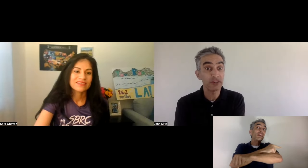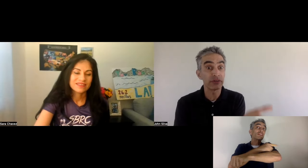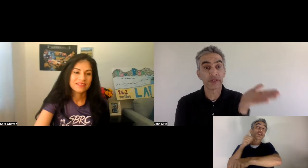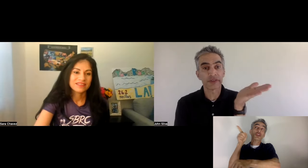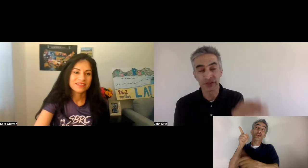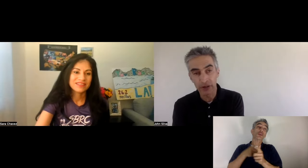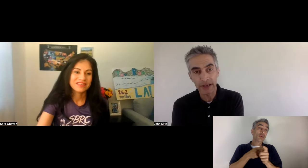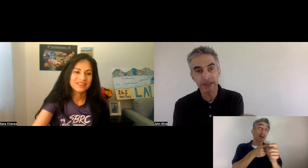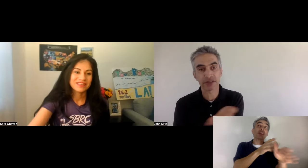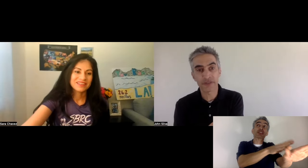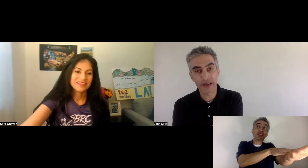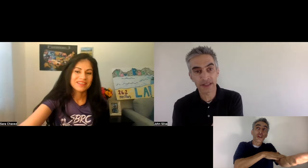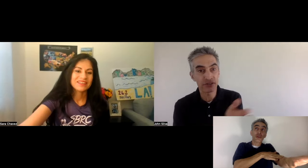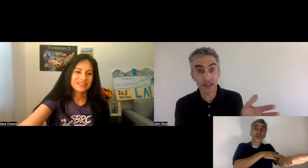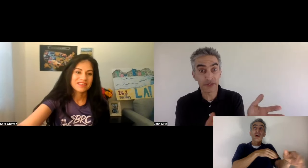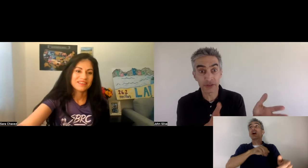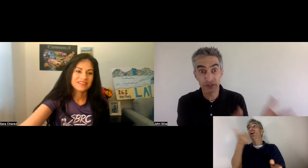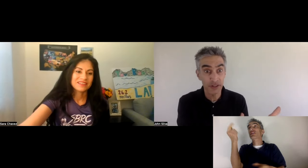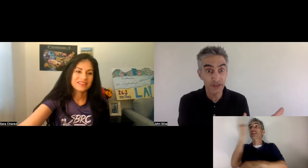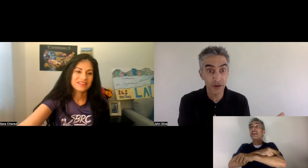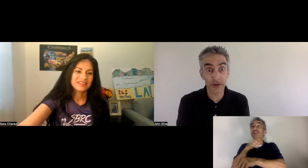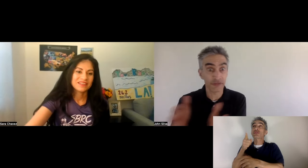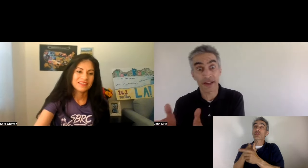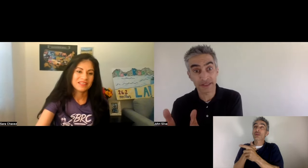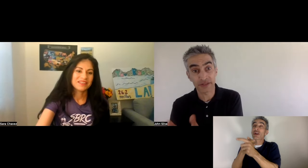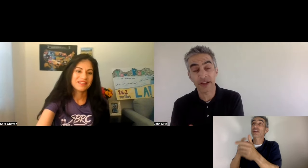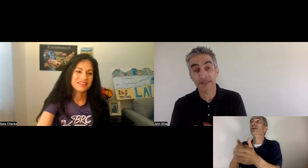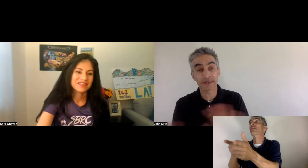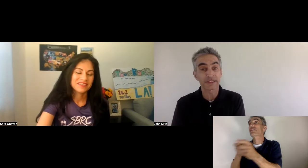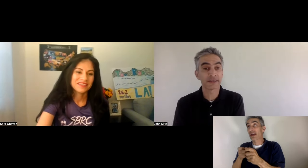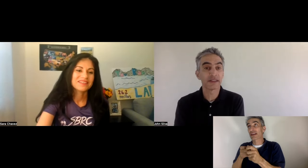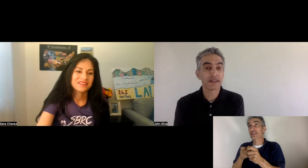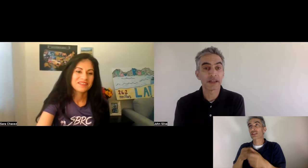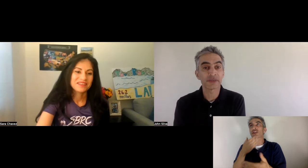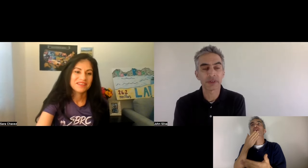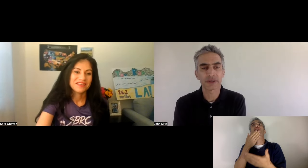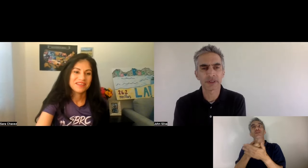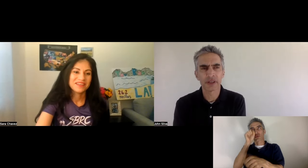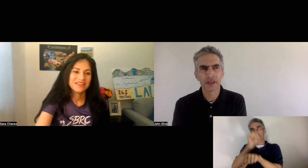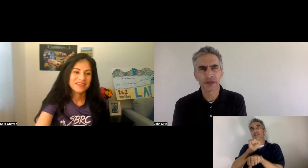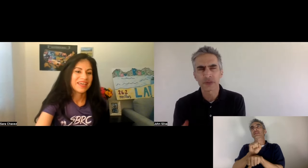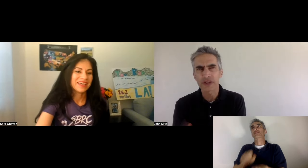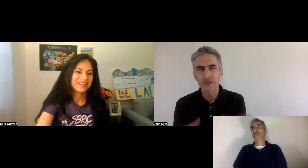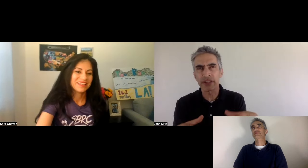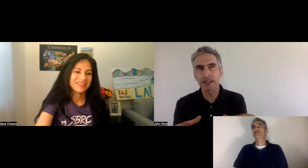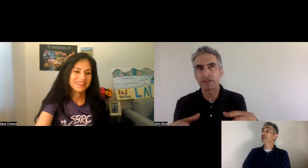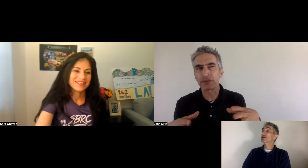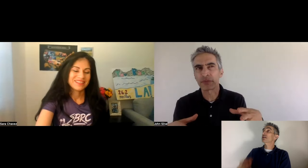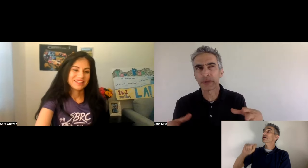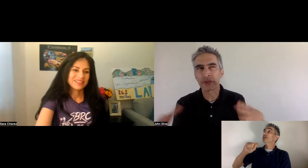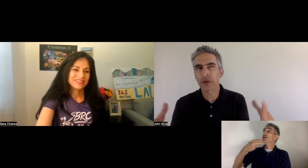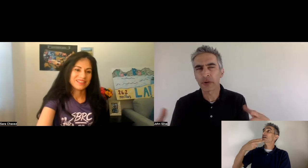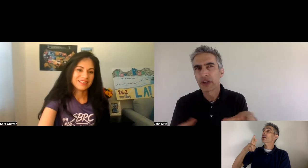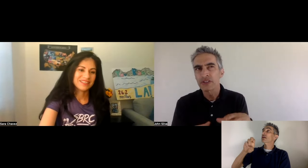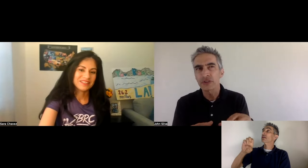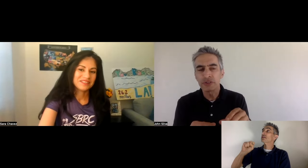and I've seen you doing your slow days and your fast days. And you definitely do your slow days slow and your fast days fast, and that's really good. Now threshold, again, for